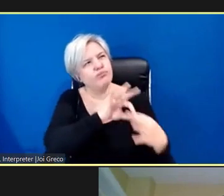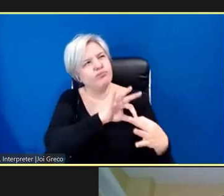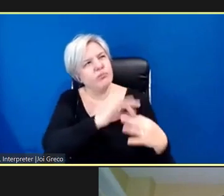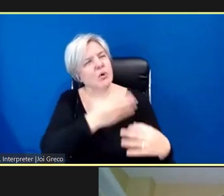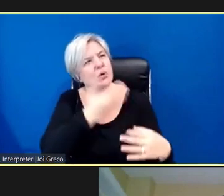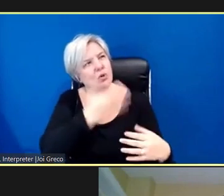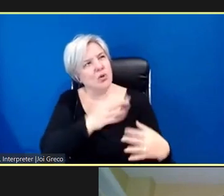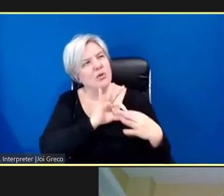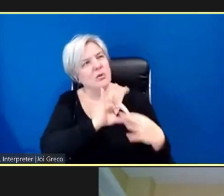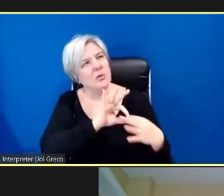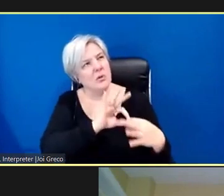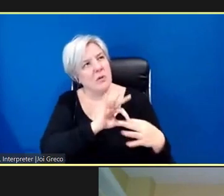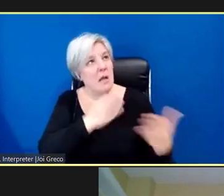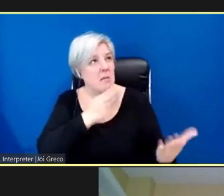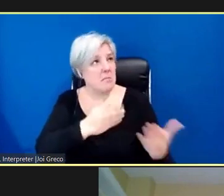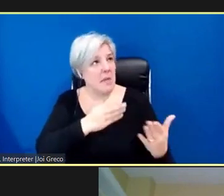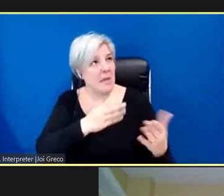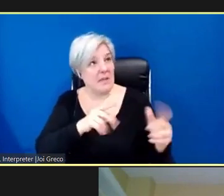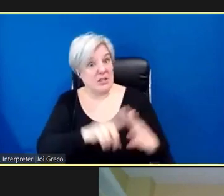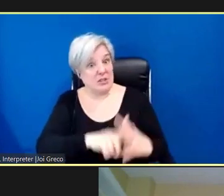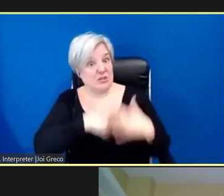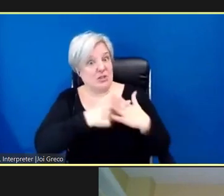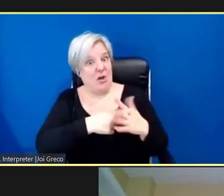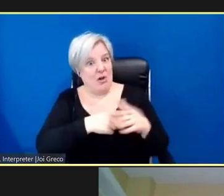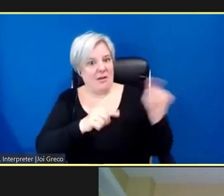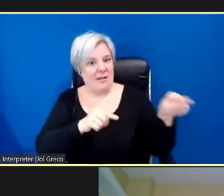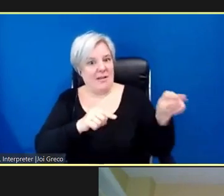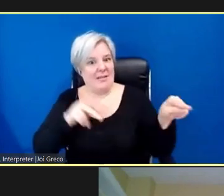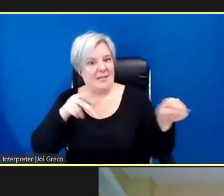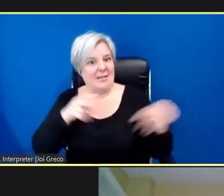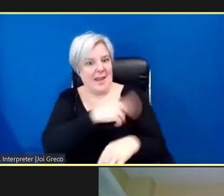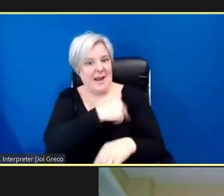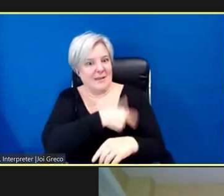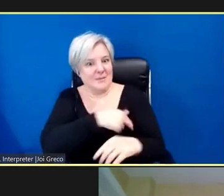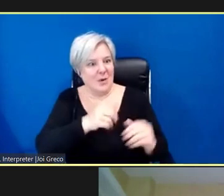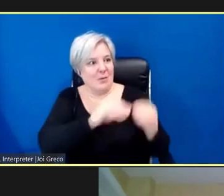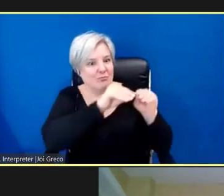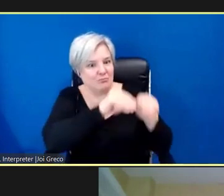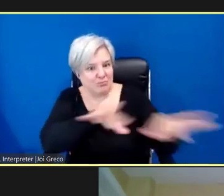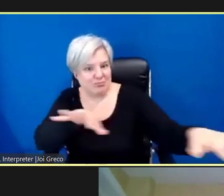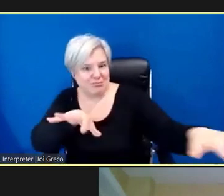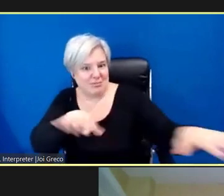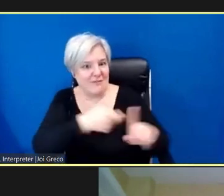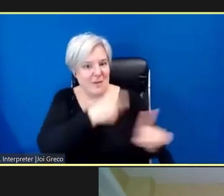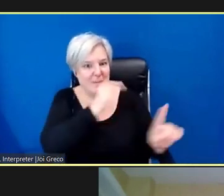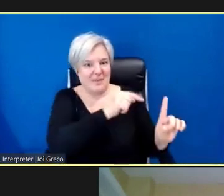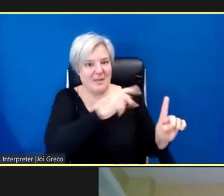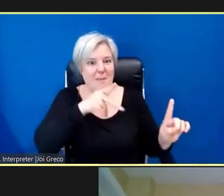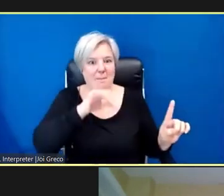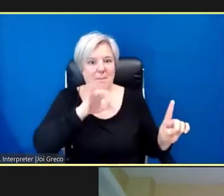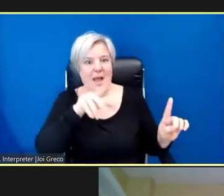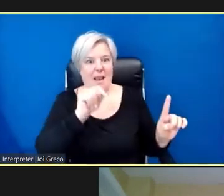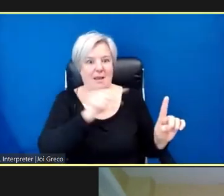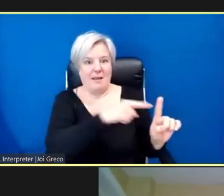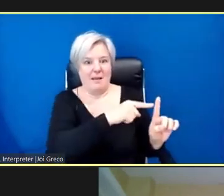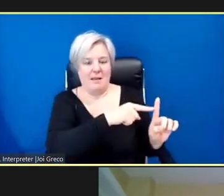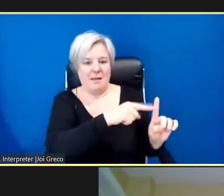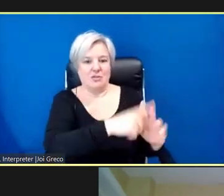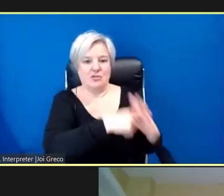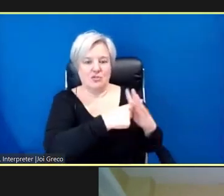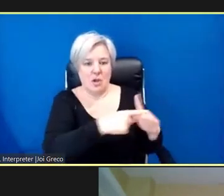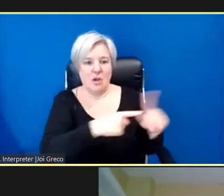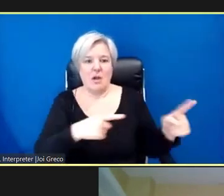relationship with that you could maybe pilot this project with. Then come to EHDI, let's have a chat. Let's sit